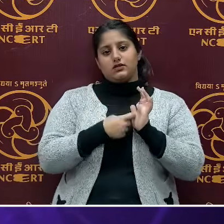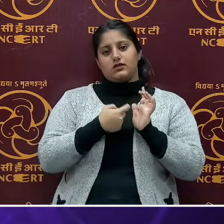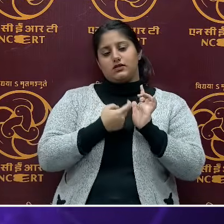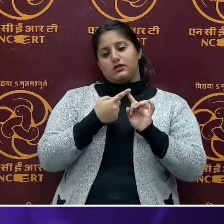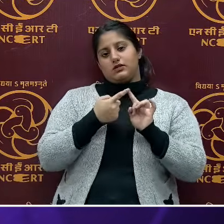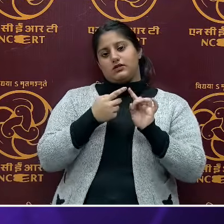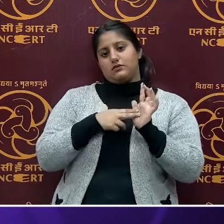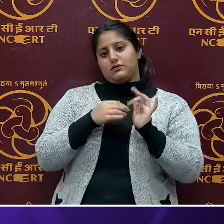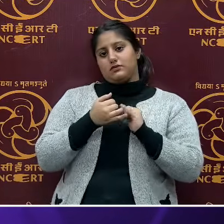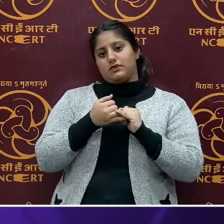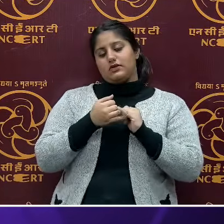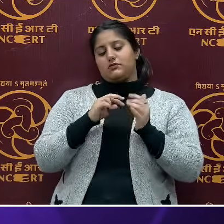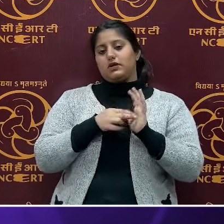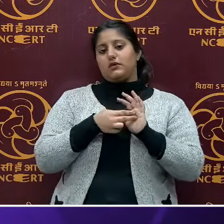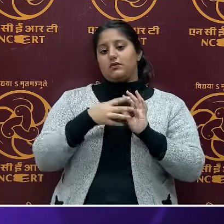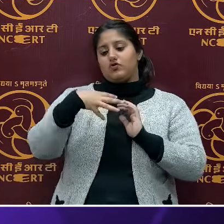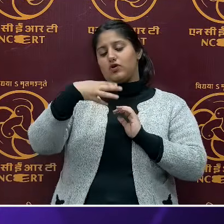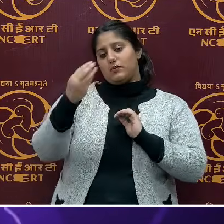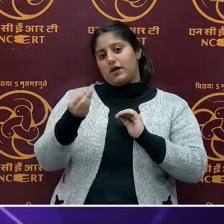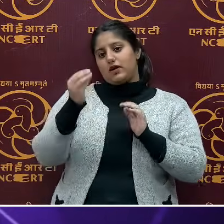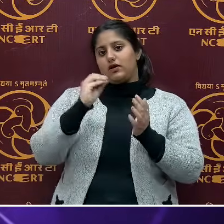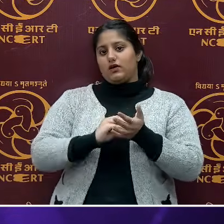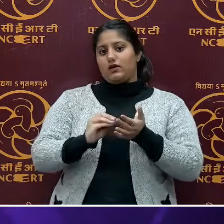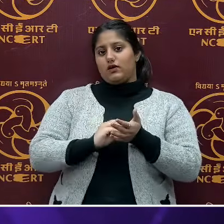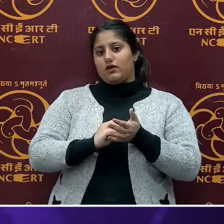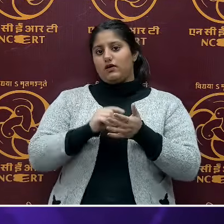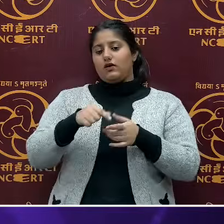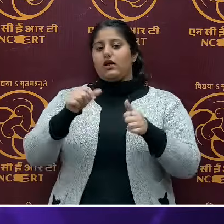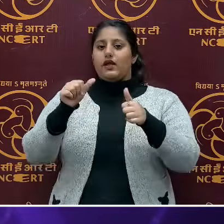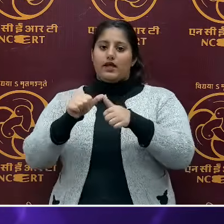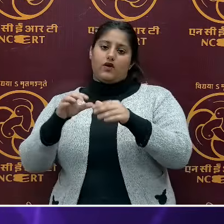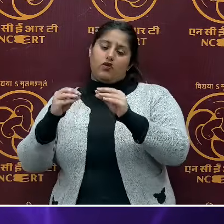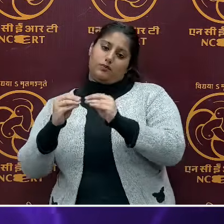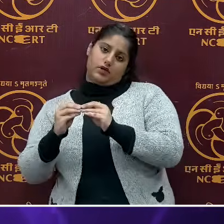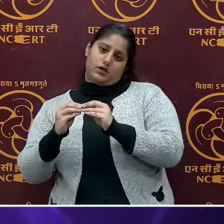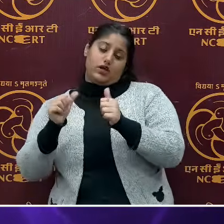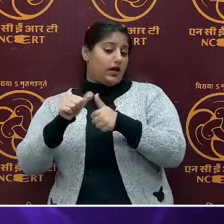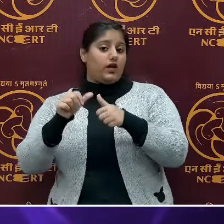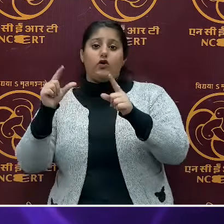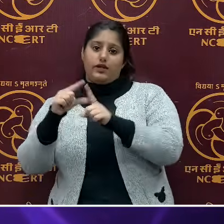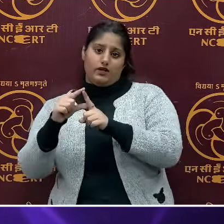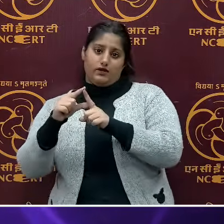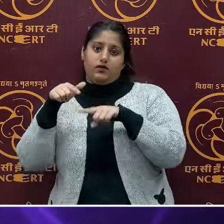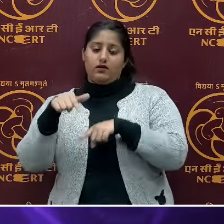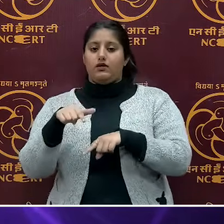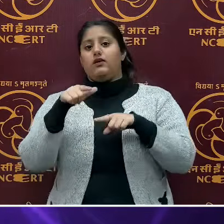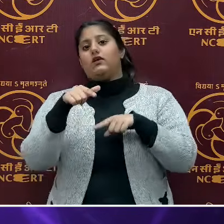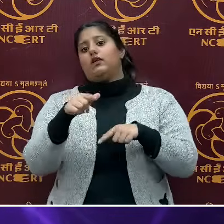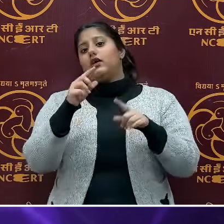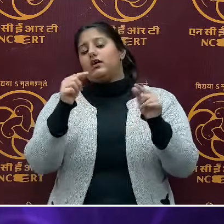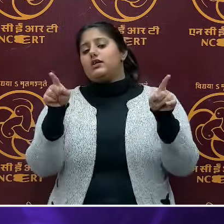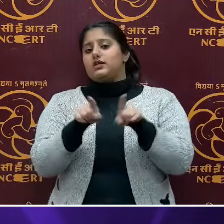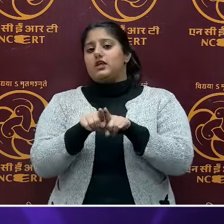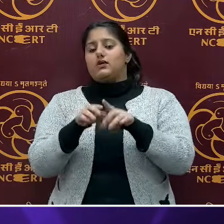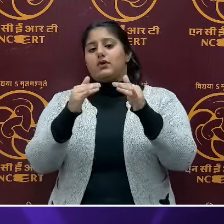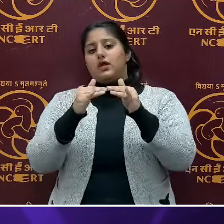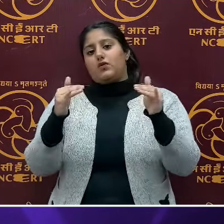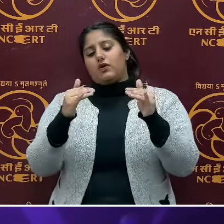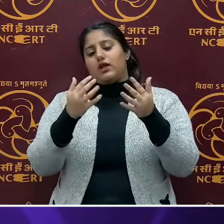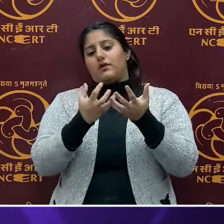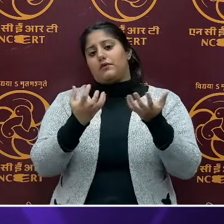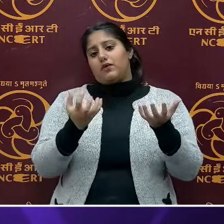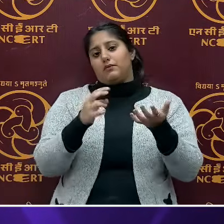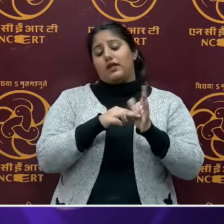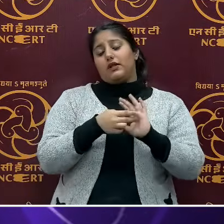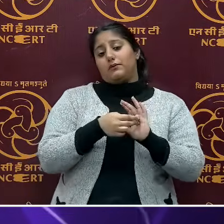are outside. That means we are talking about A and D. Equals to the product of means.